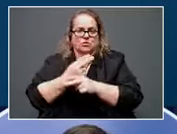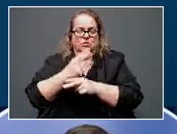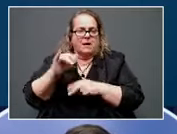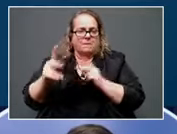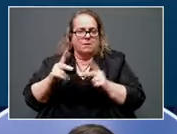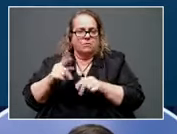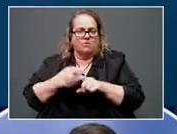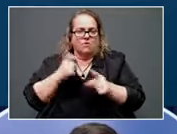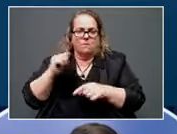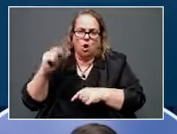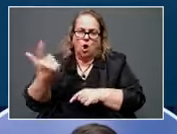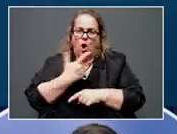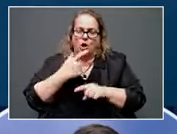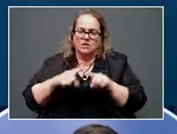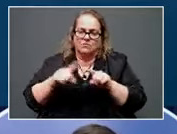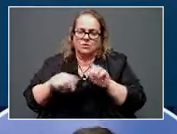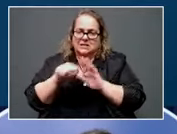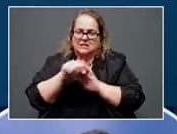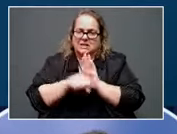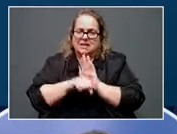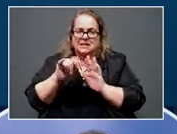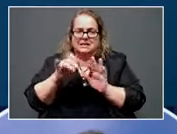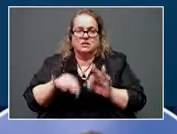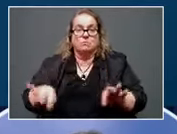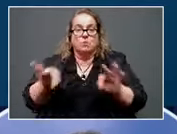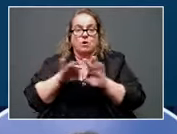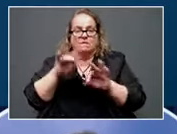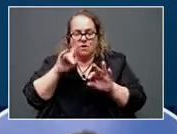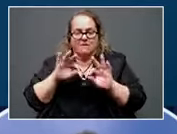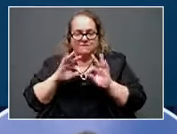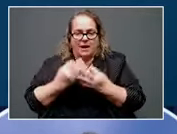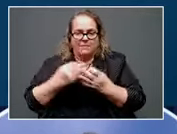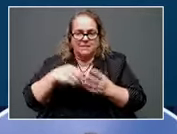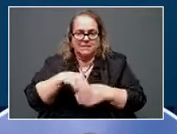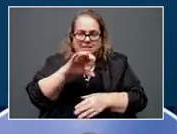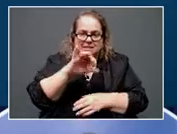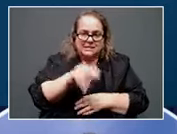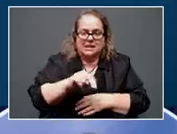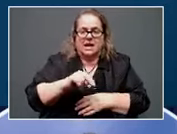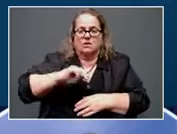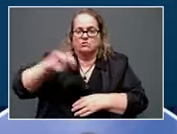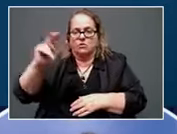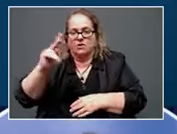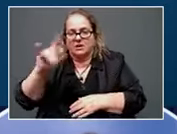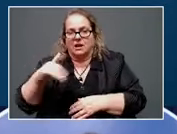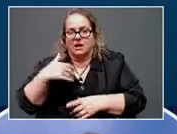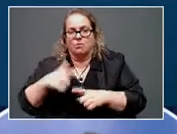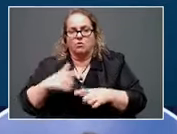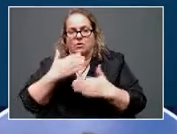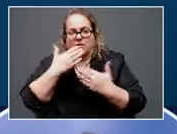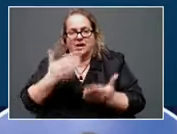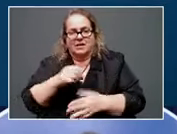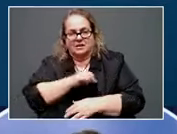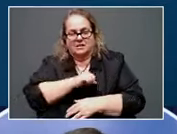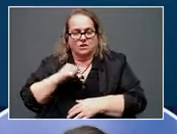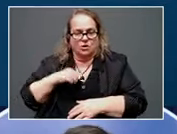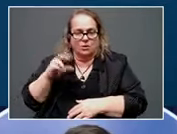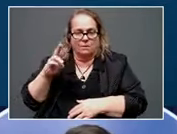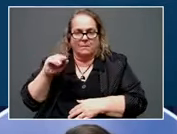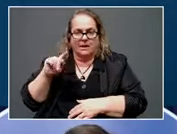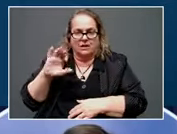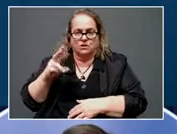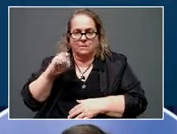is so important for the families in Cincinnati and Northern Kentucky. I want to thank Senator Mitch McConnell, Congressman